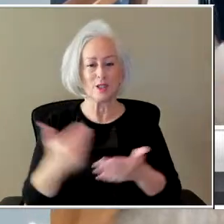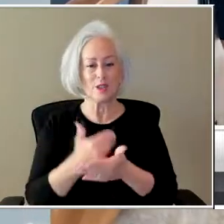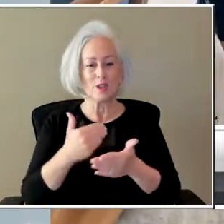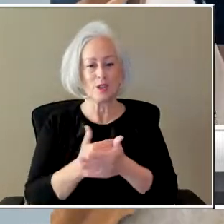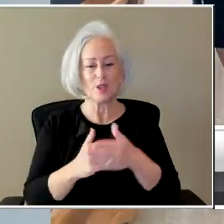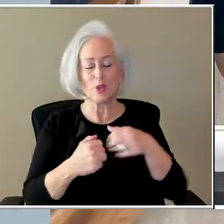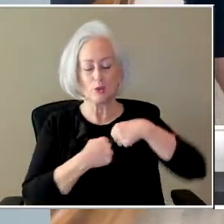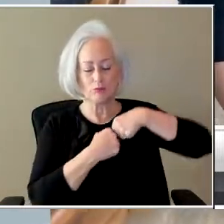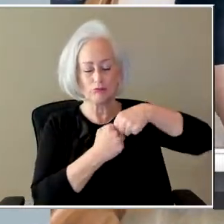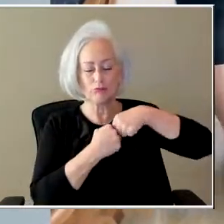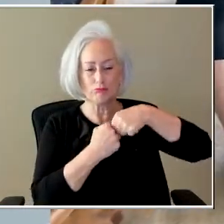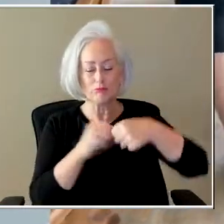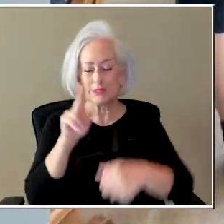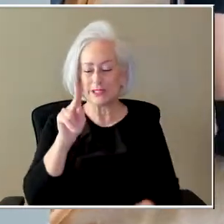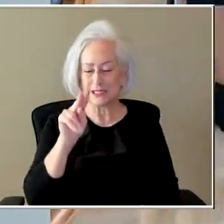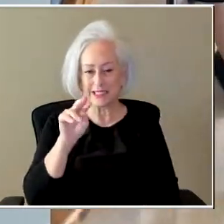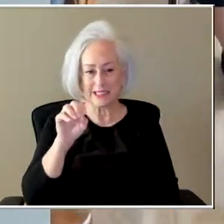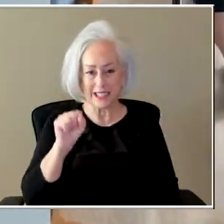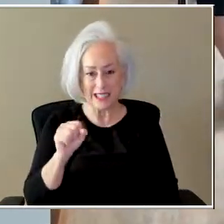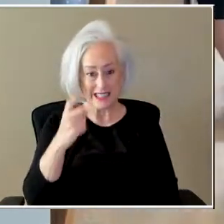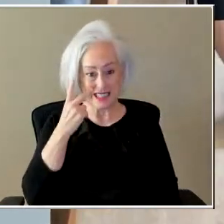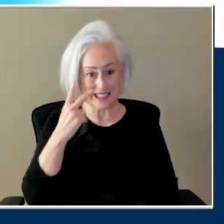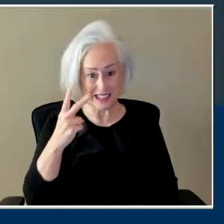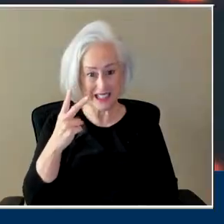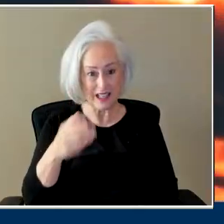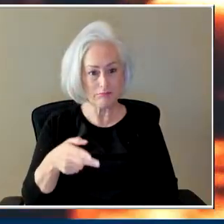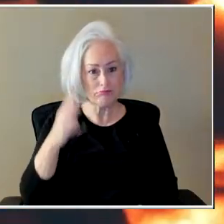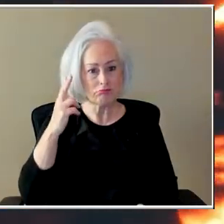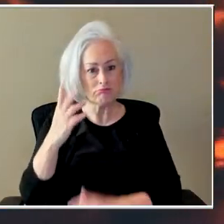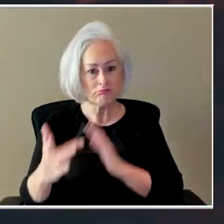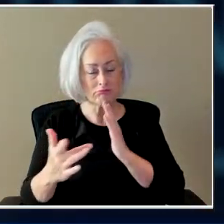that transformed this woman's life.